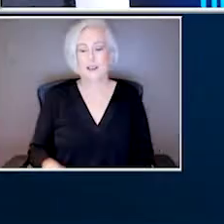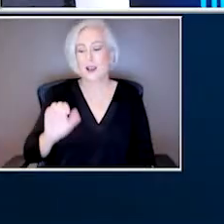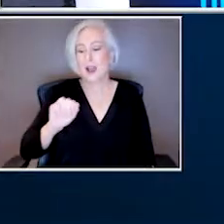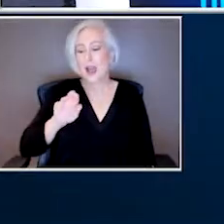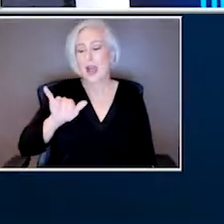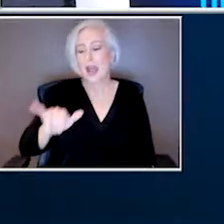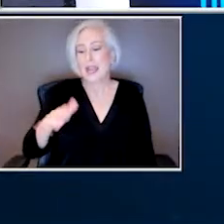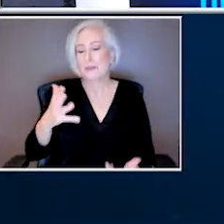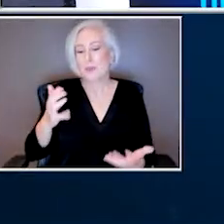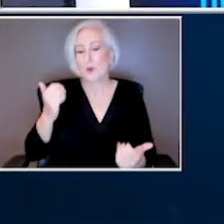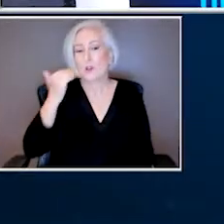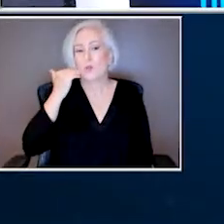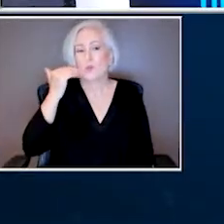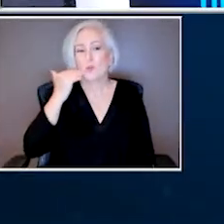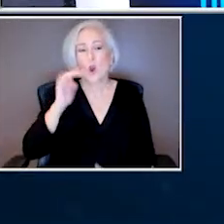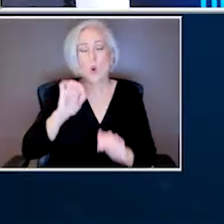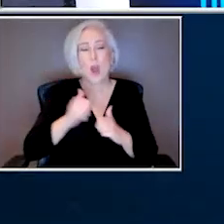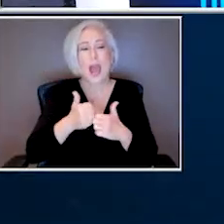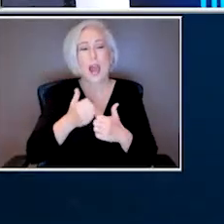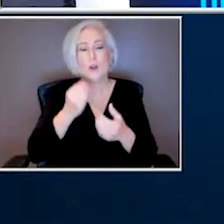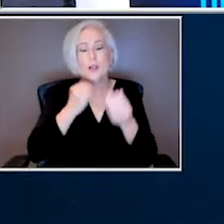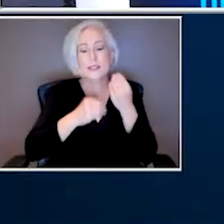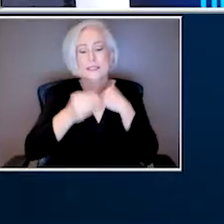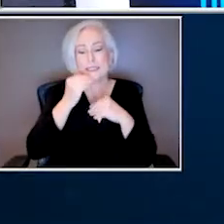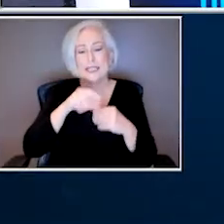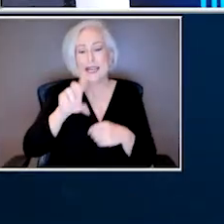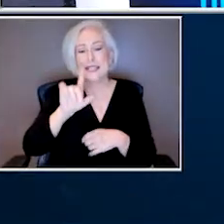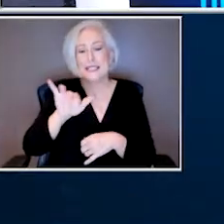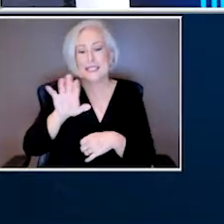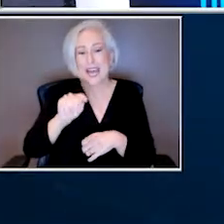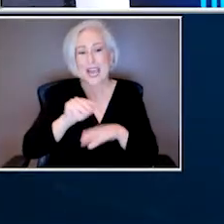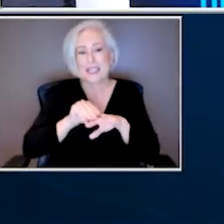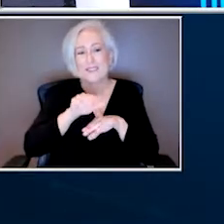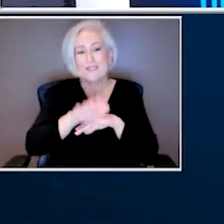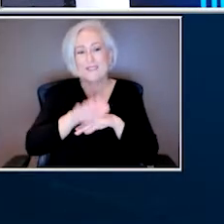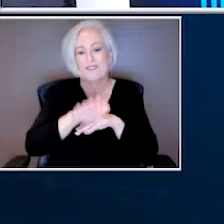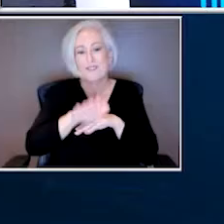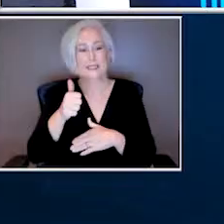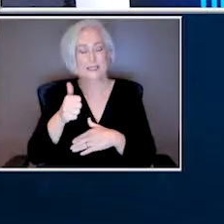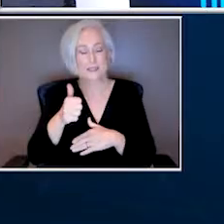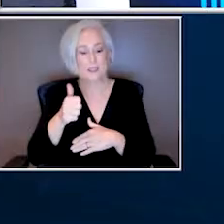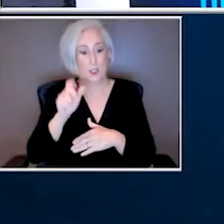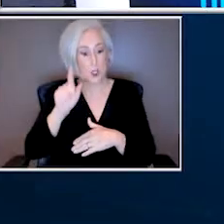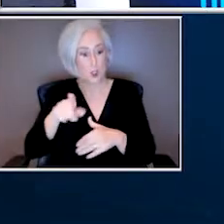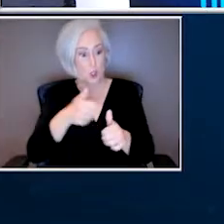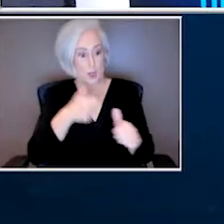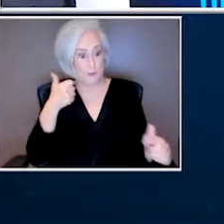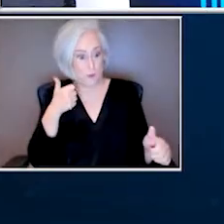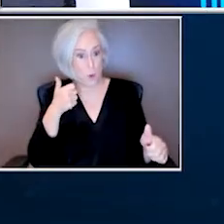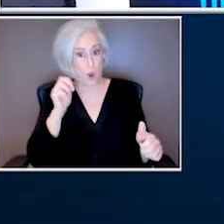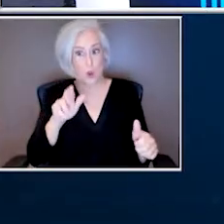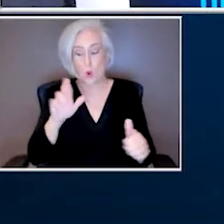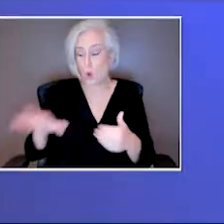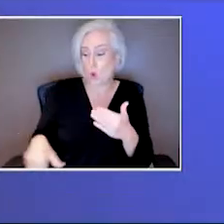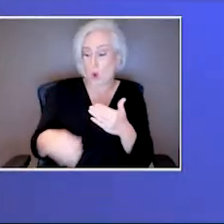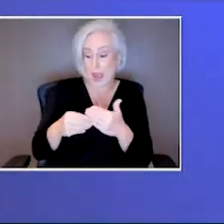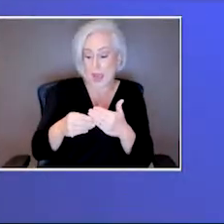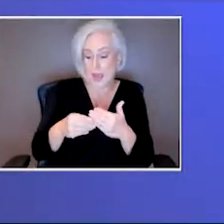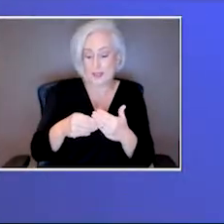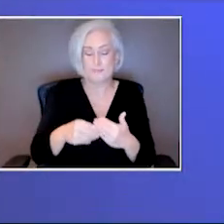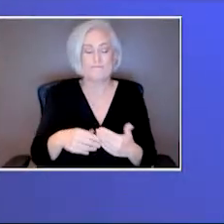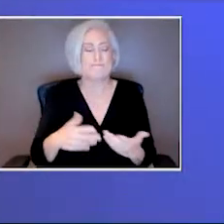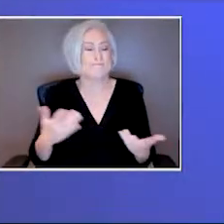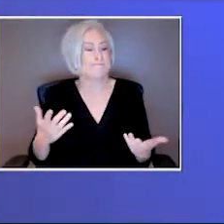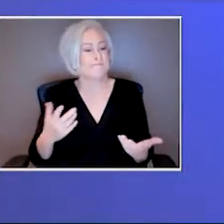diet impact breast cancer risk? Is there anything to avoid, or maybe something to add? Yeah, we always just talk about healthy